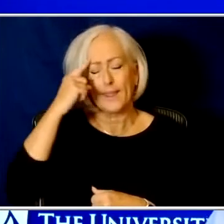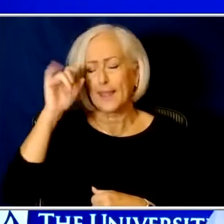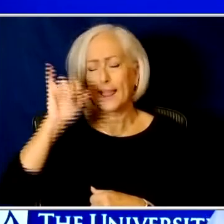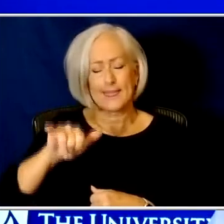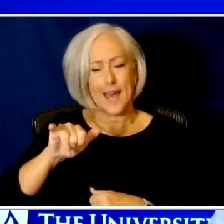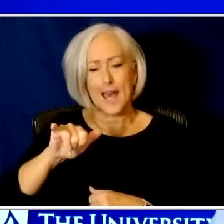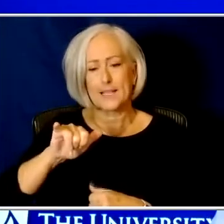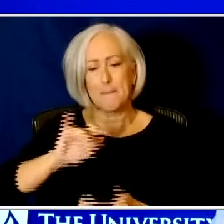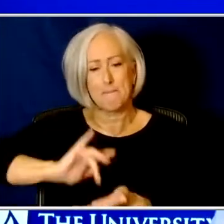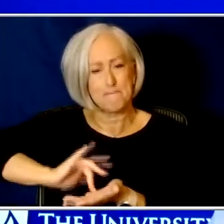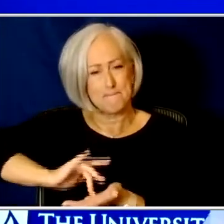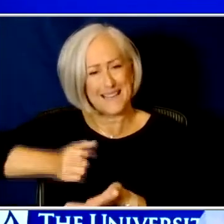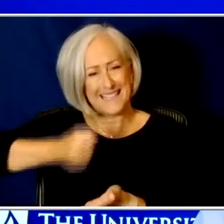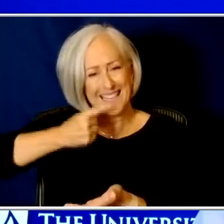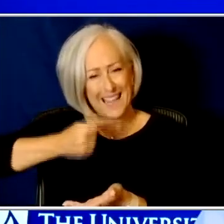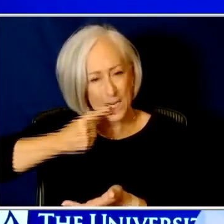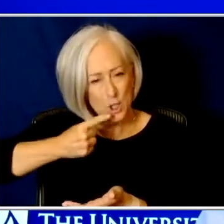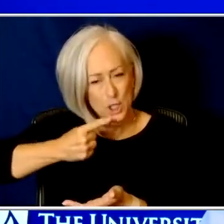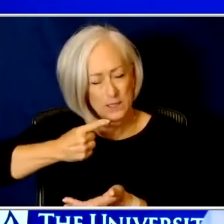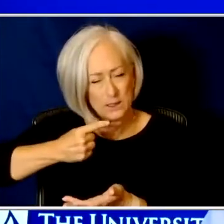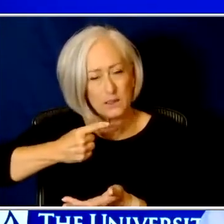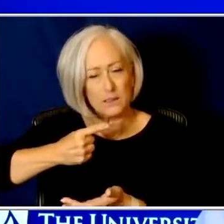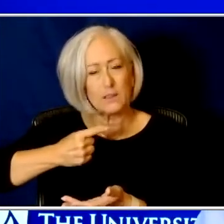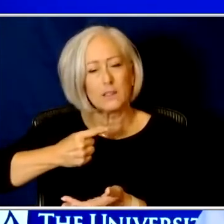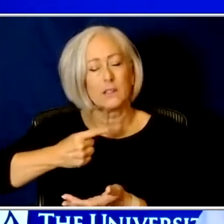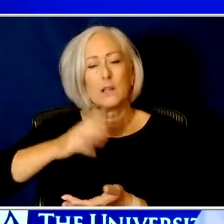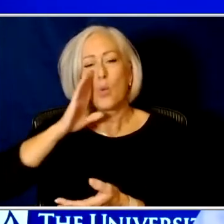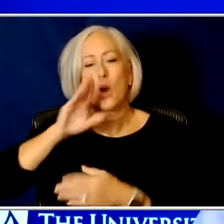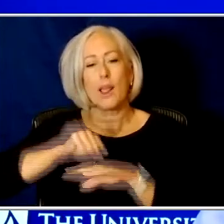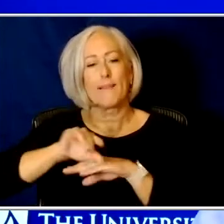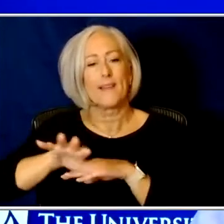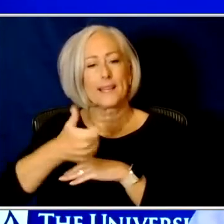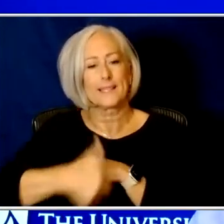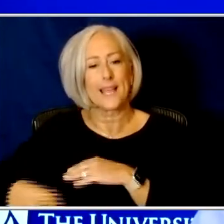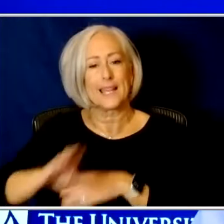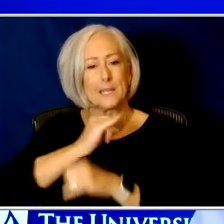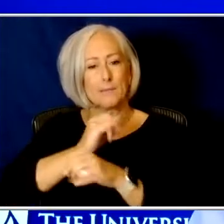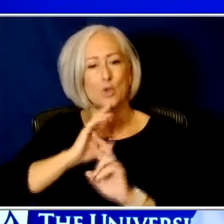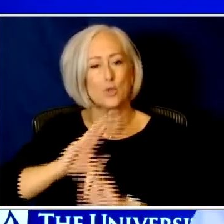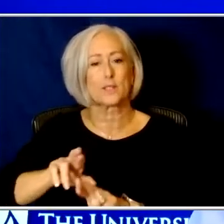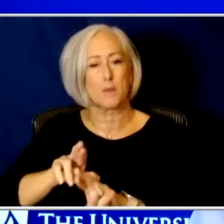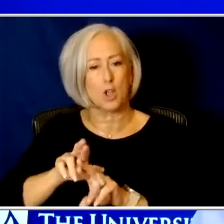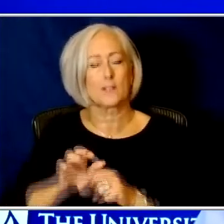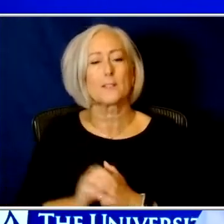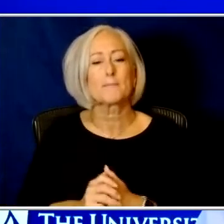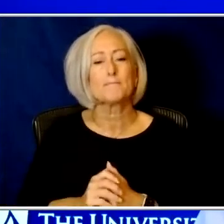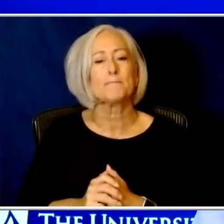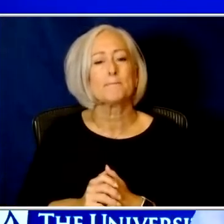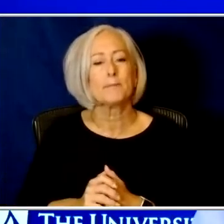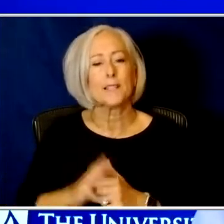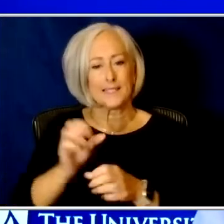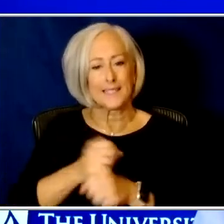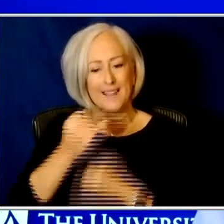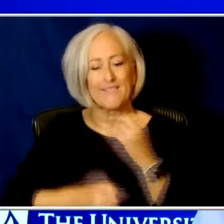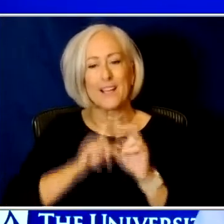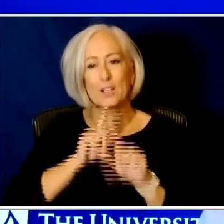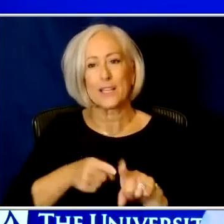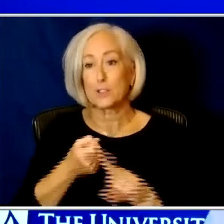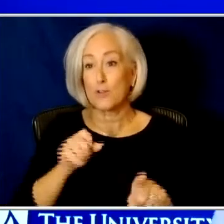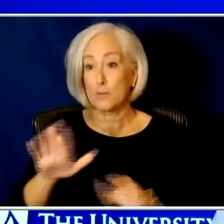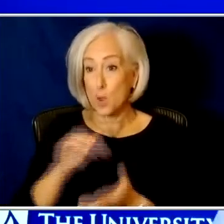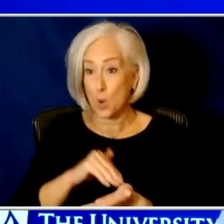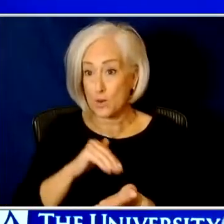November 2nd. When can I get my second COVID booster and my flu shot to be safe? Should she wait? When should she